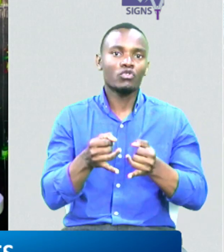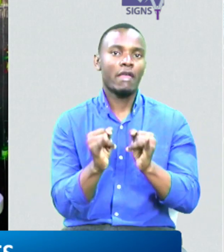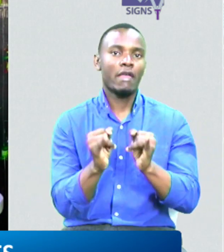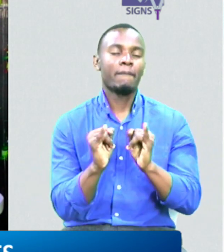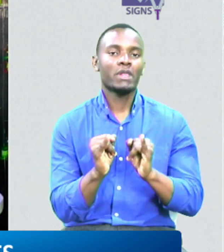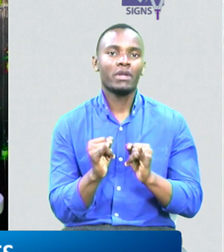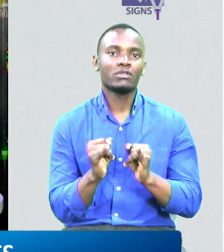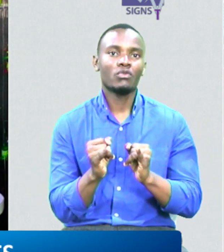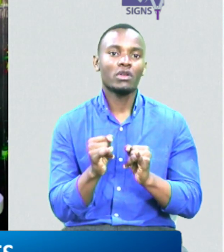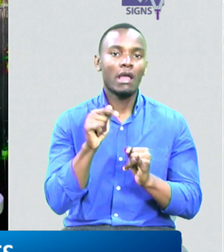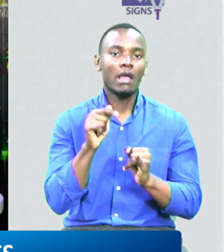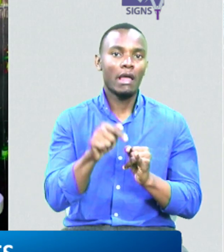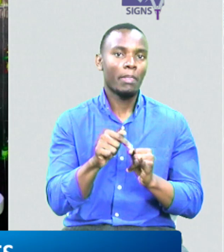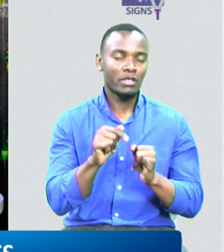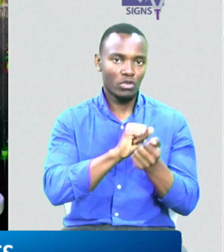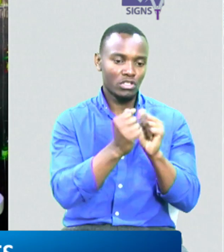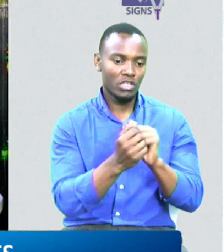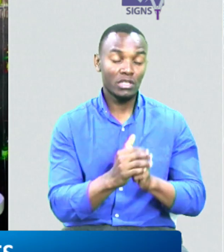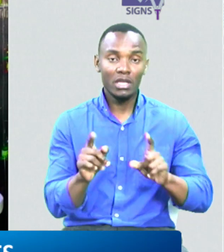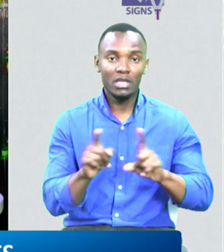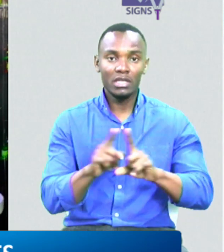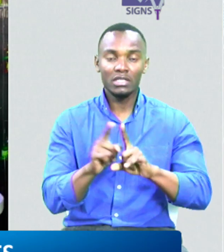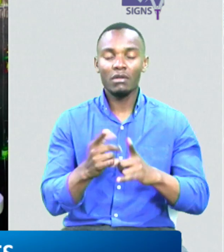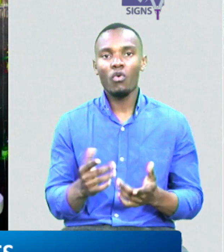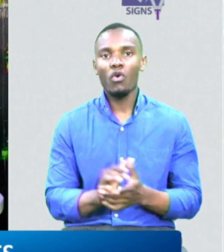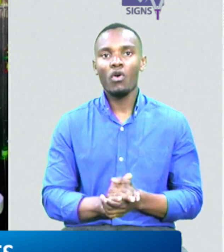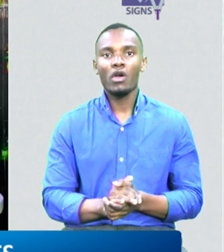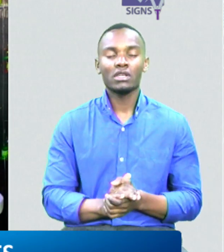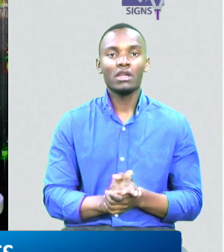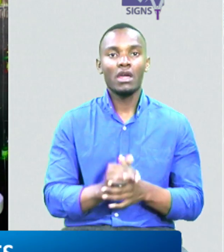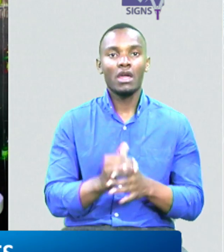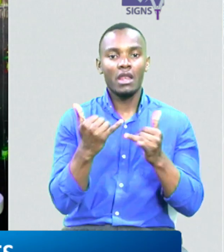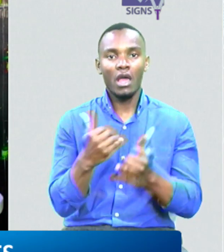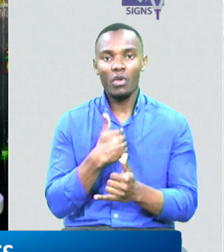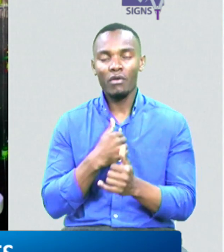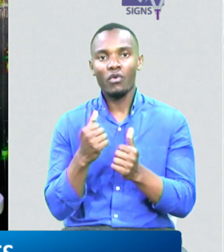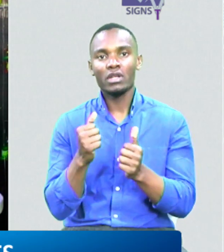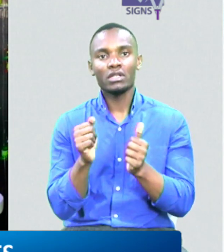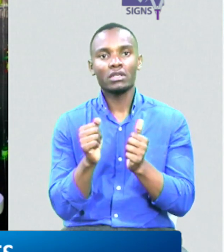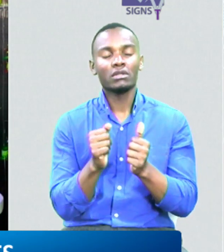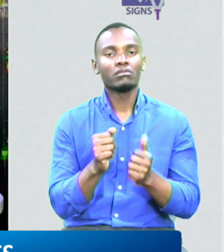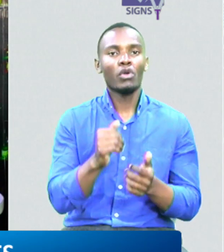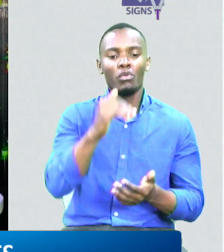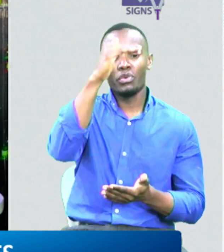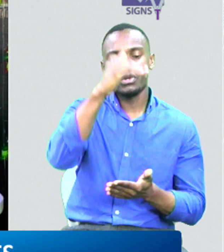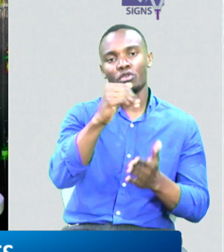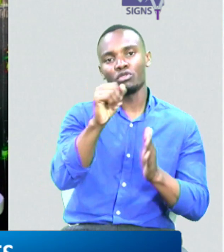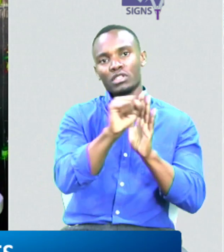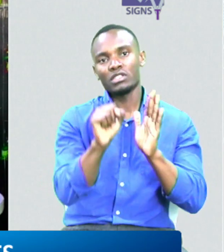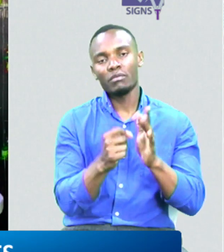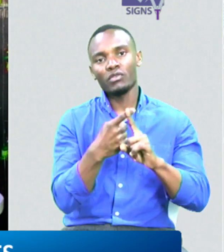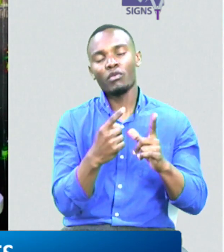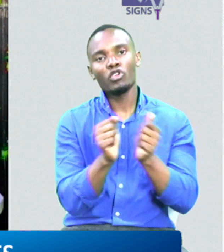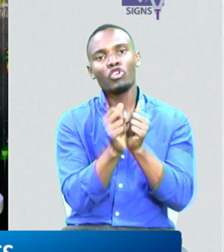also introduce mandatory community service for students transitioning from senior school to universities and TVET